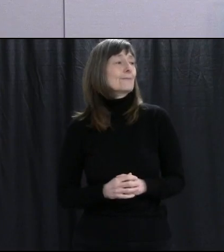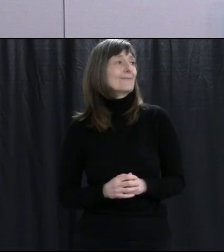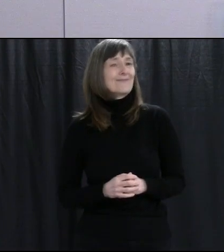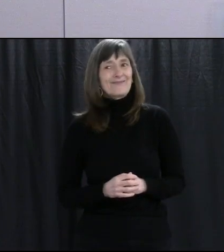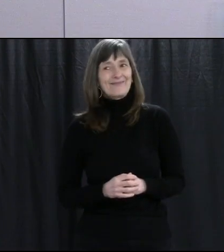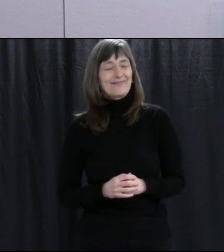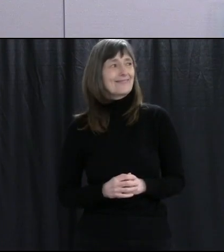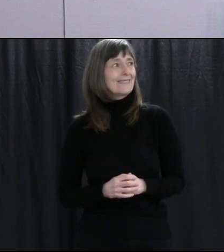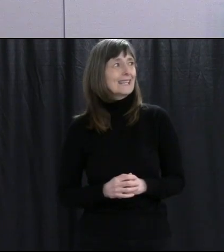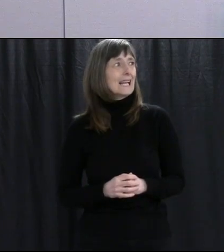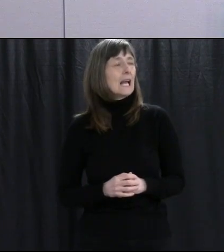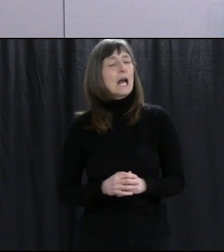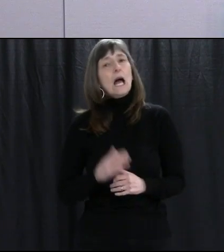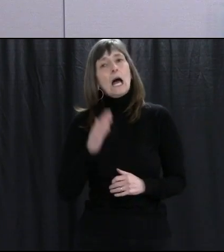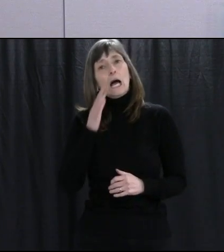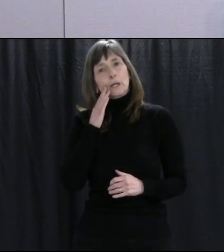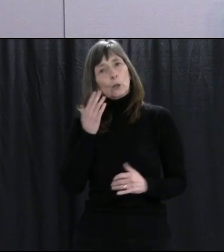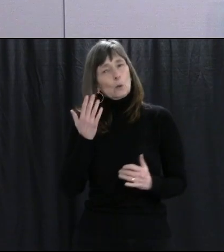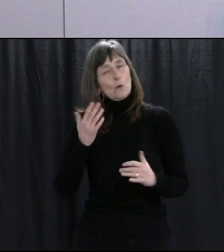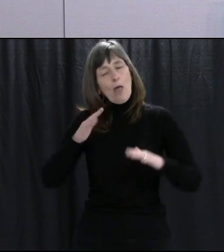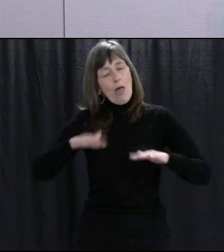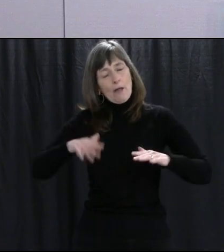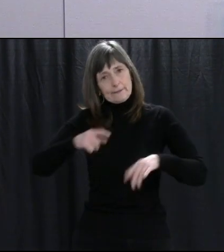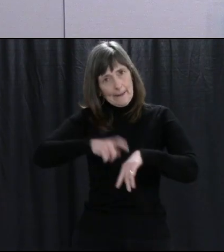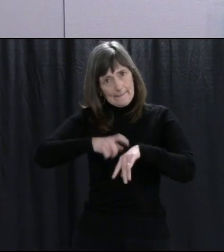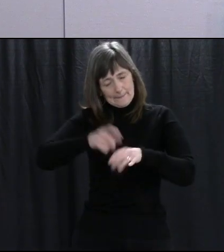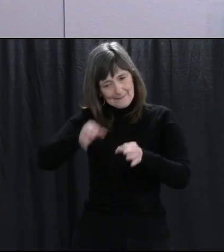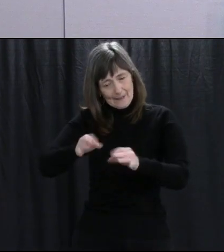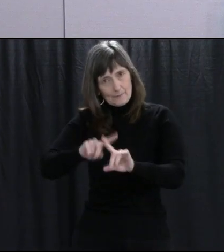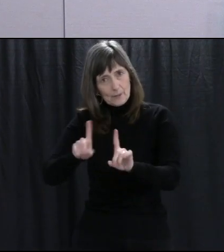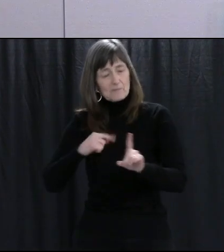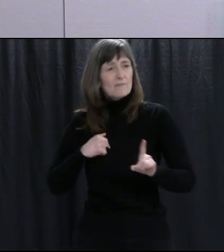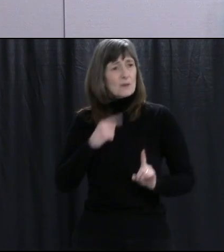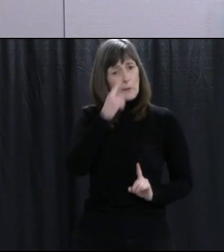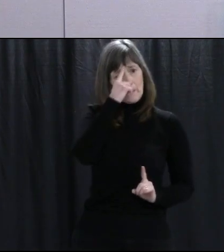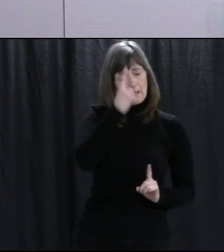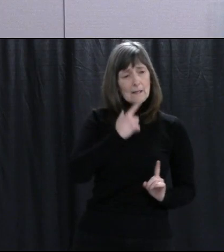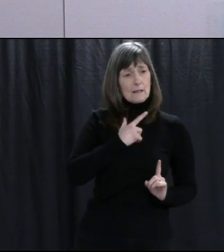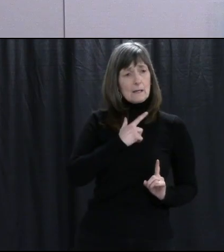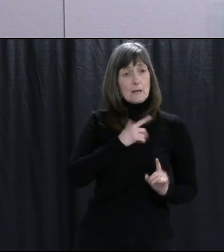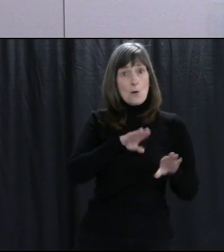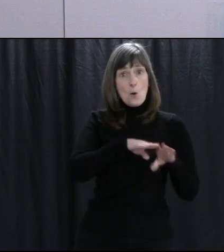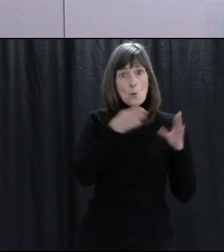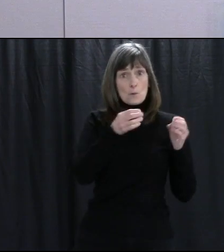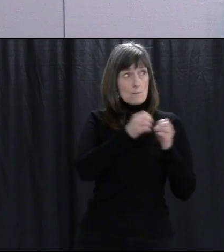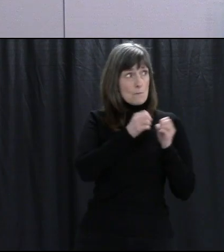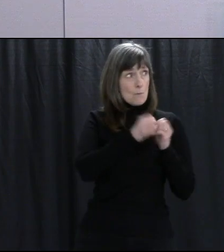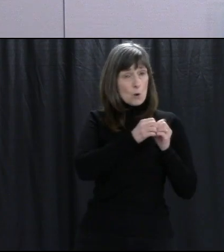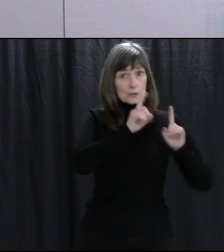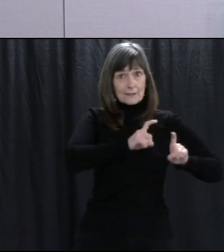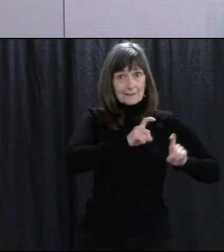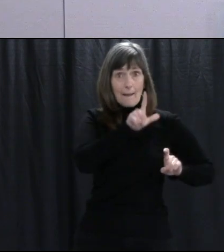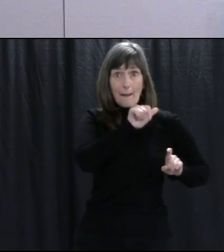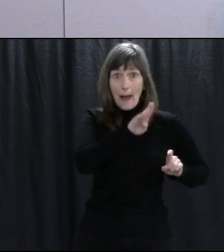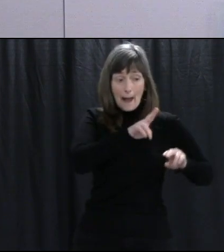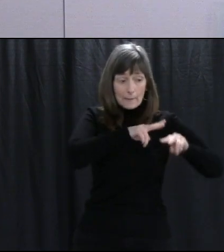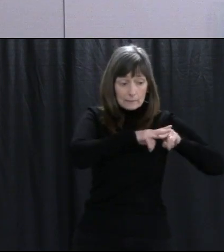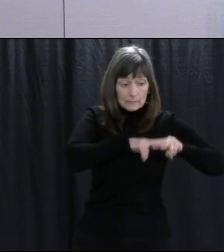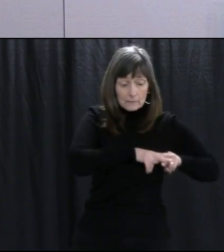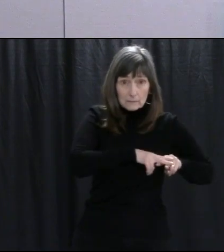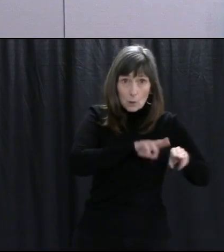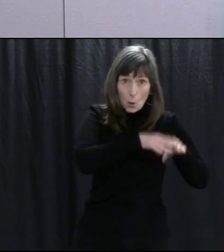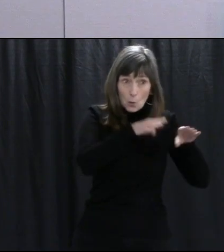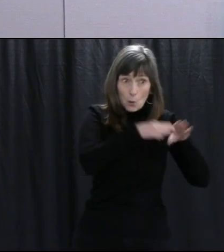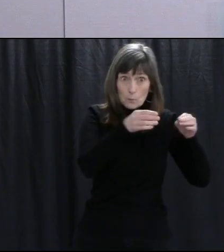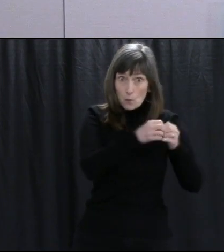I know we're not at that point yet. Are we looking at extending any further labs or opening up more areas to do more testing? And are we going to